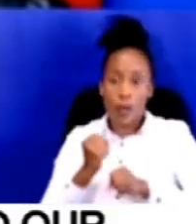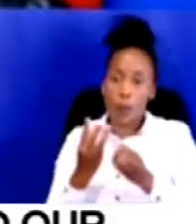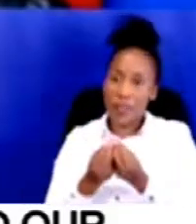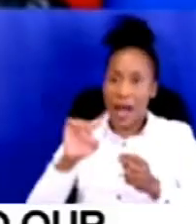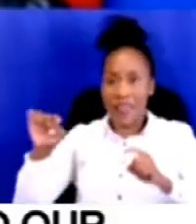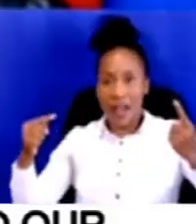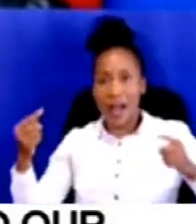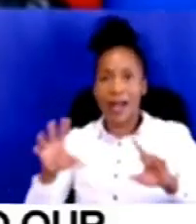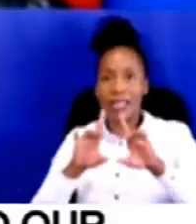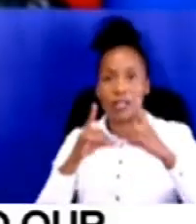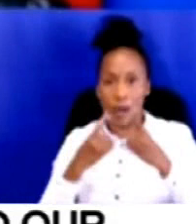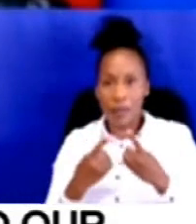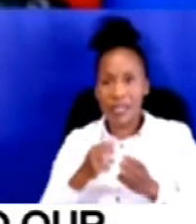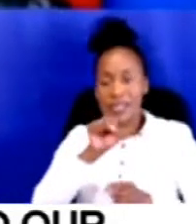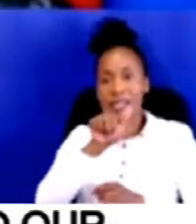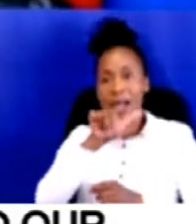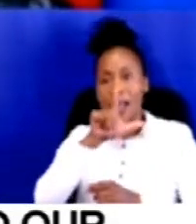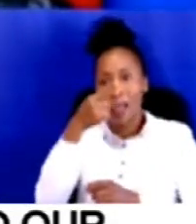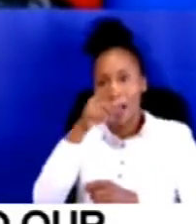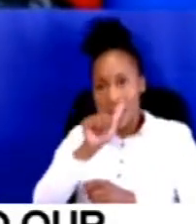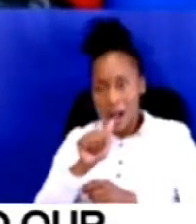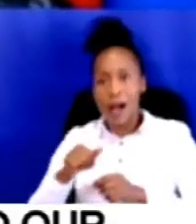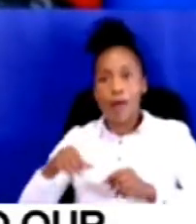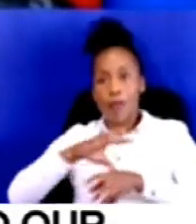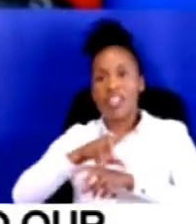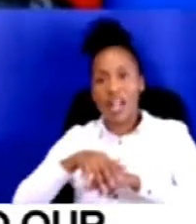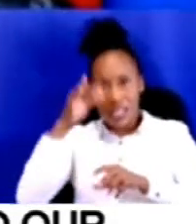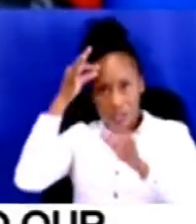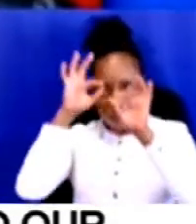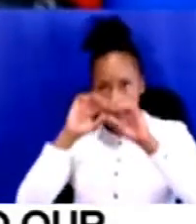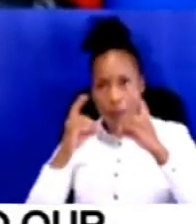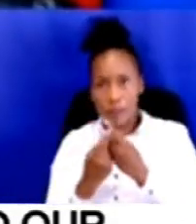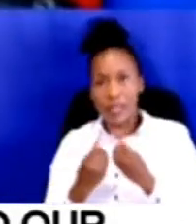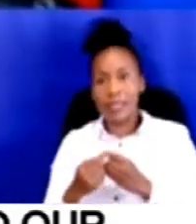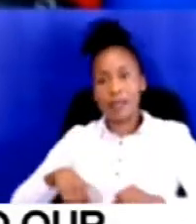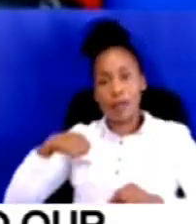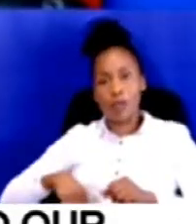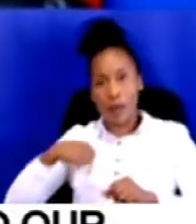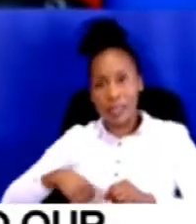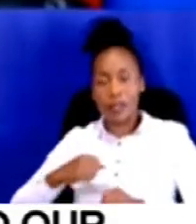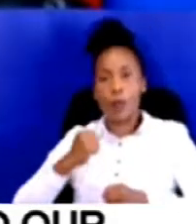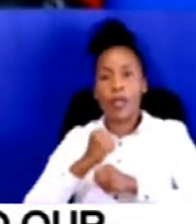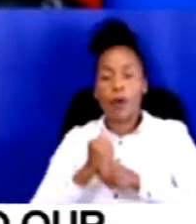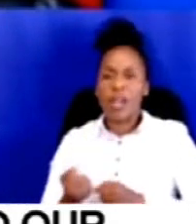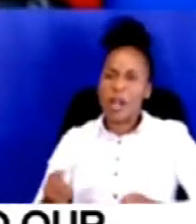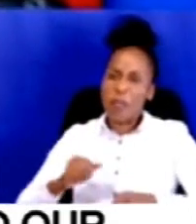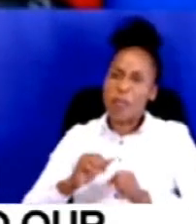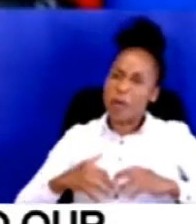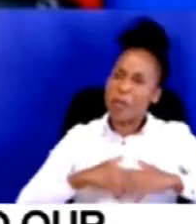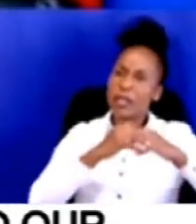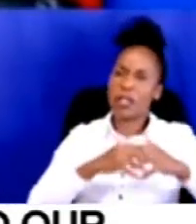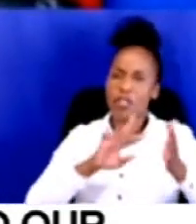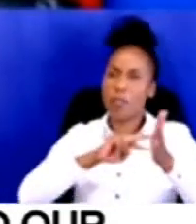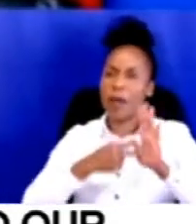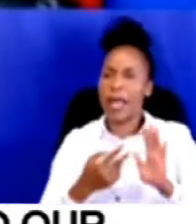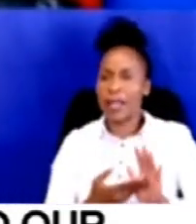departments, SALGA, provincial governments, municipalities in developing implementation plan to address the